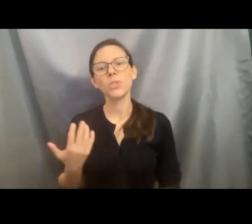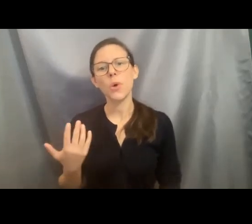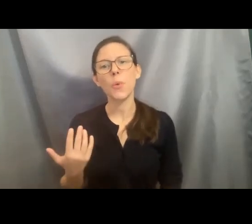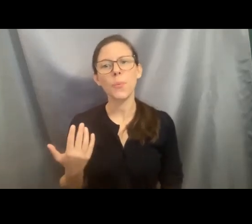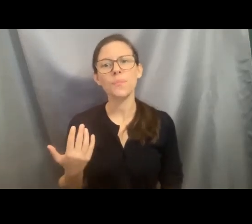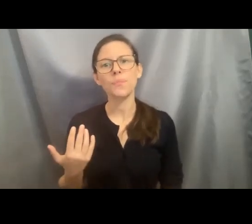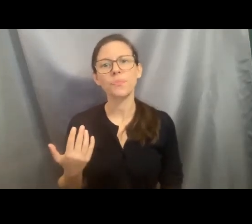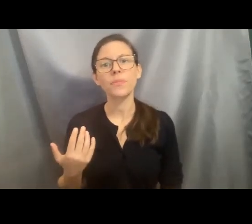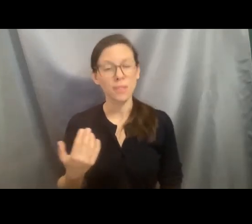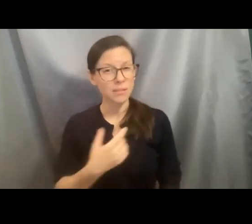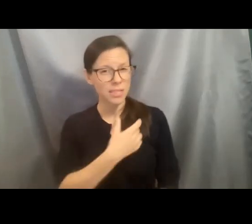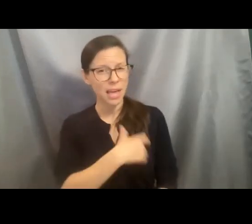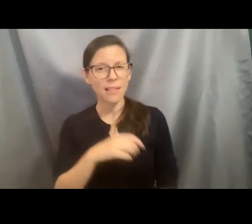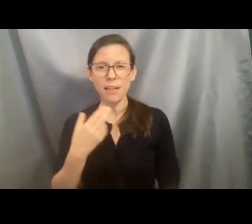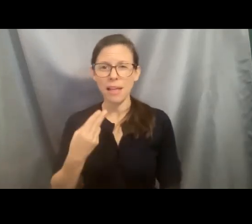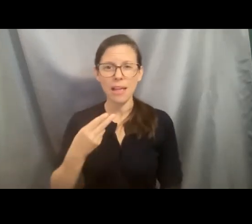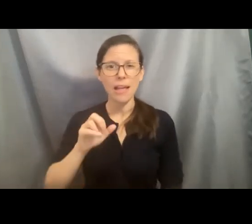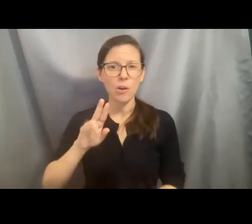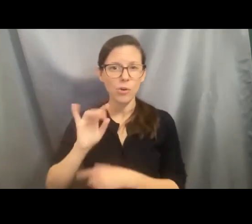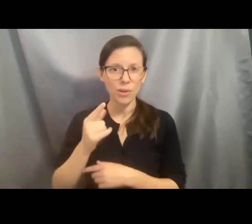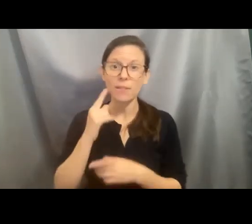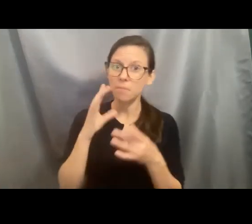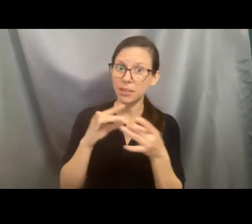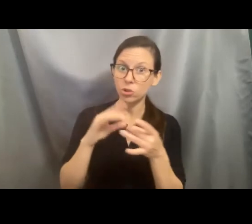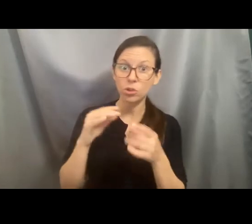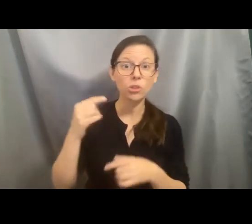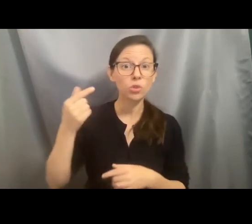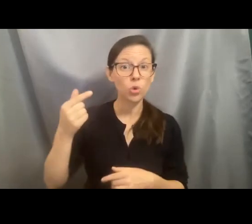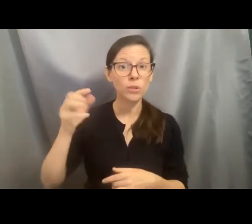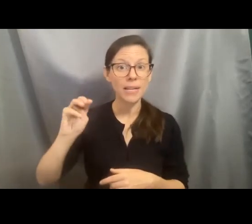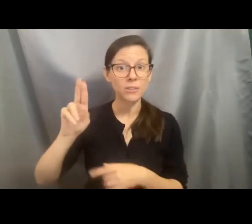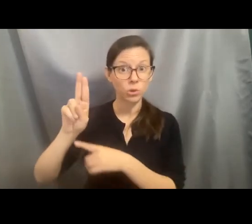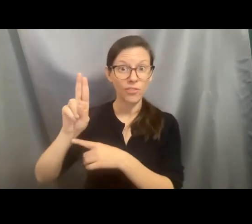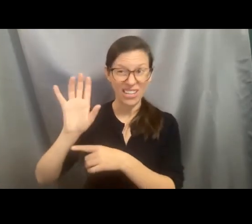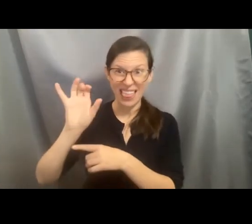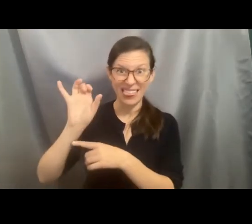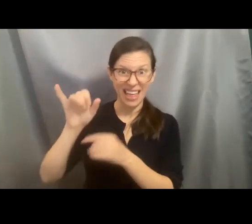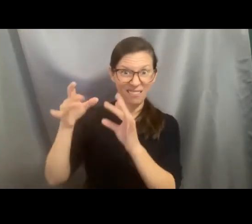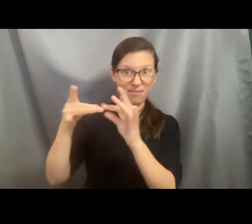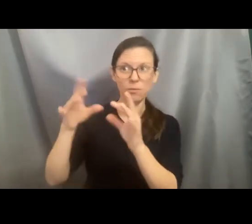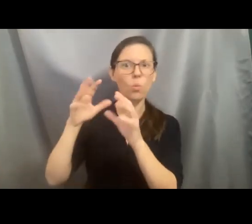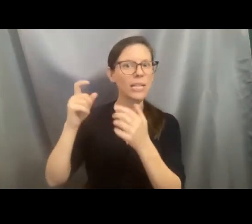what Delegate Herring talked about that she saw at George Mason, we need to capture that,